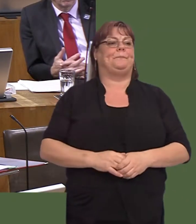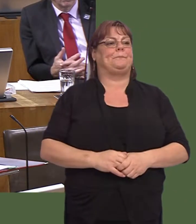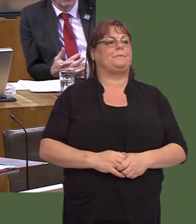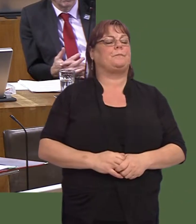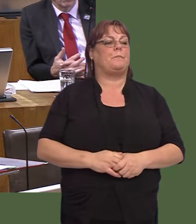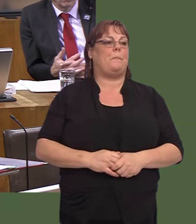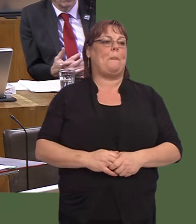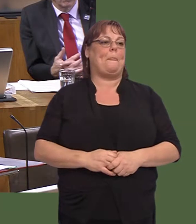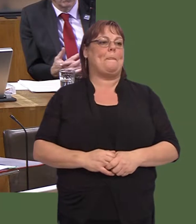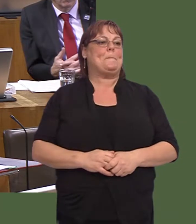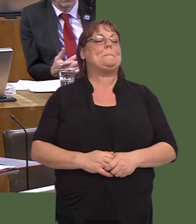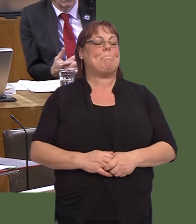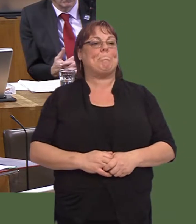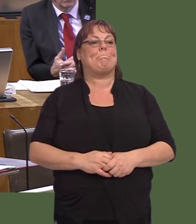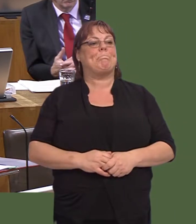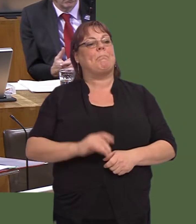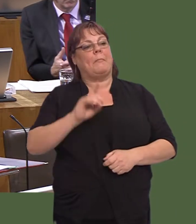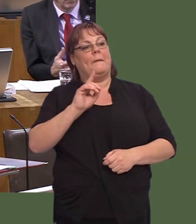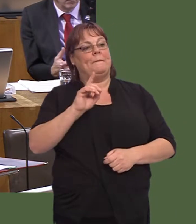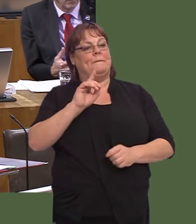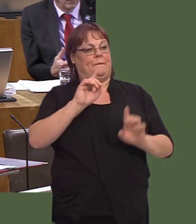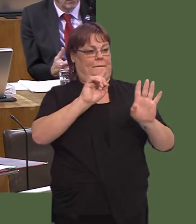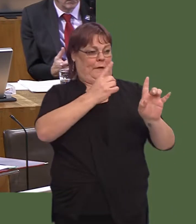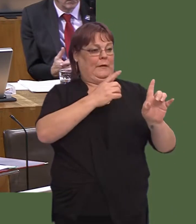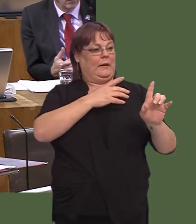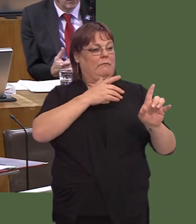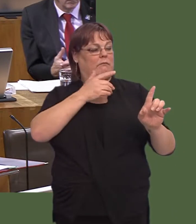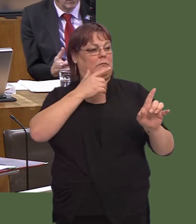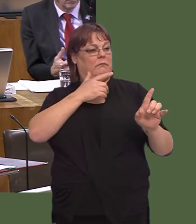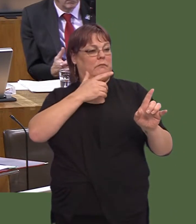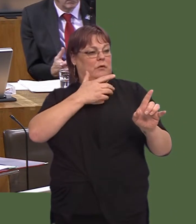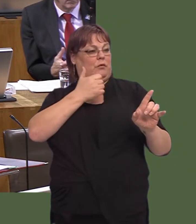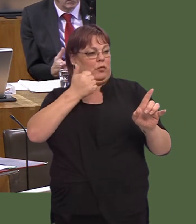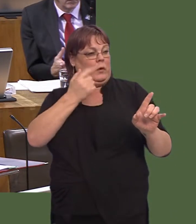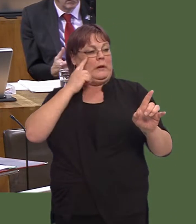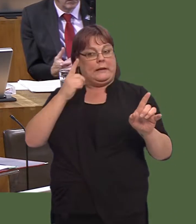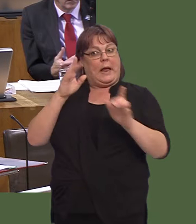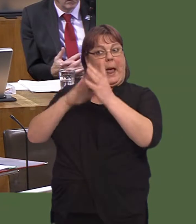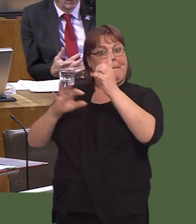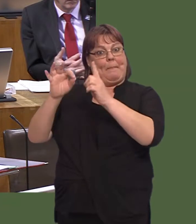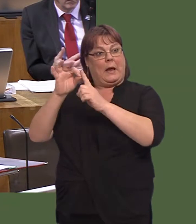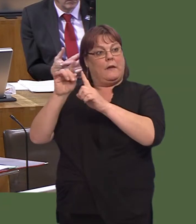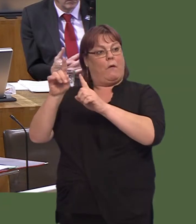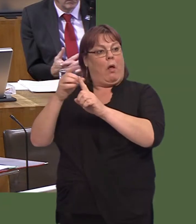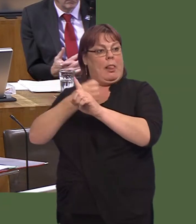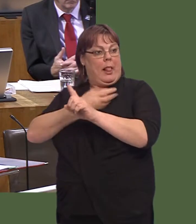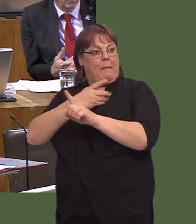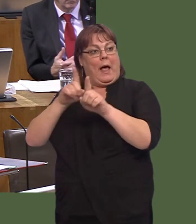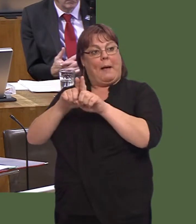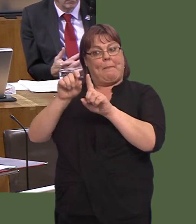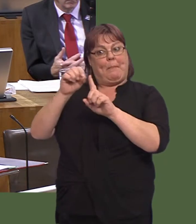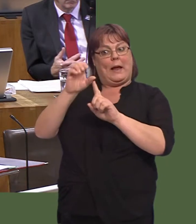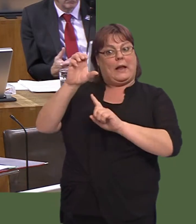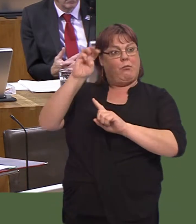to first of all, it is gratifying to see that Labour and Plaid Cymru MPs have worked together in order to make